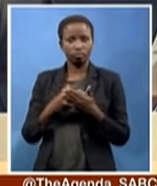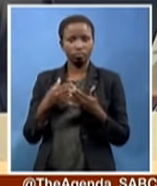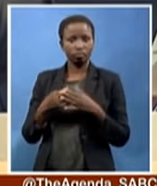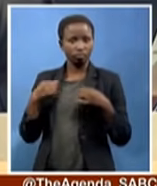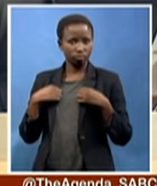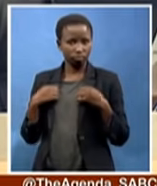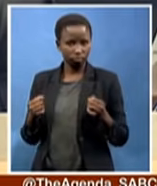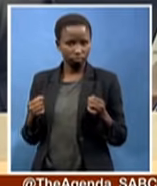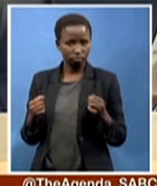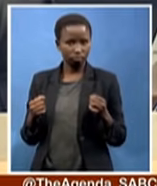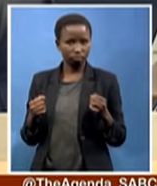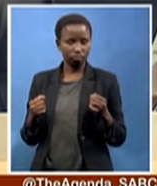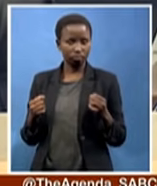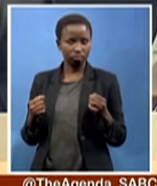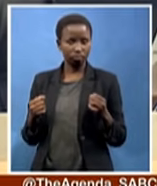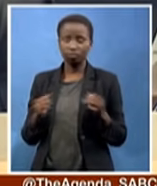state capture.